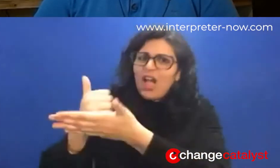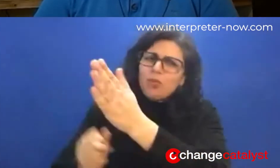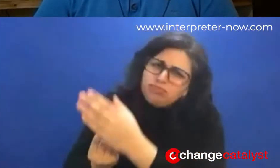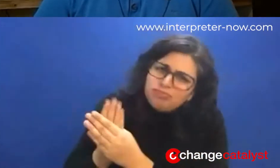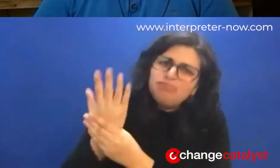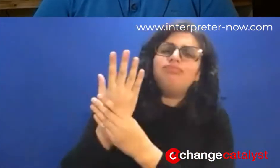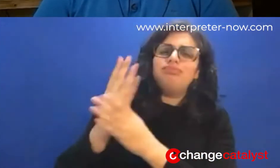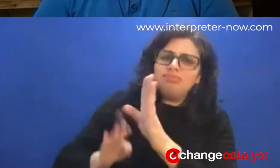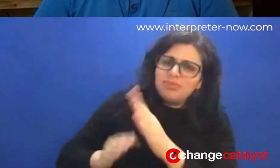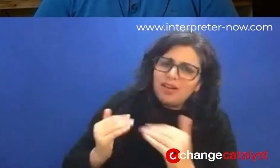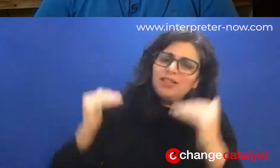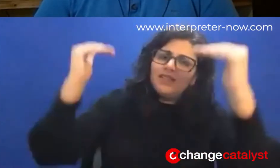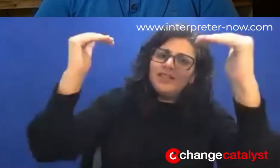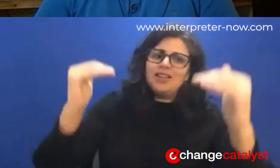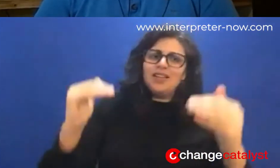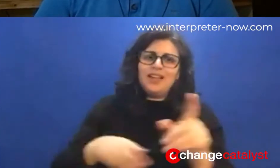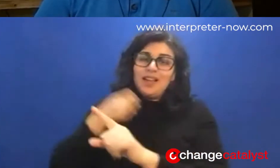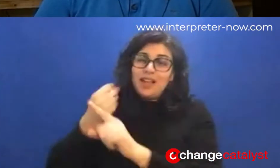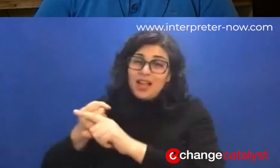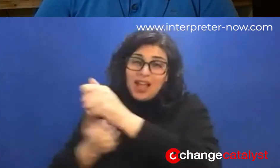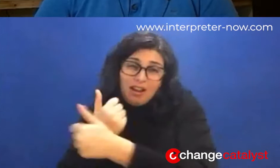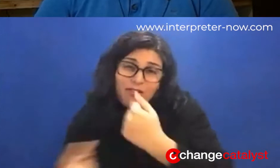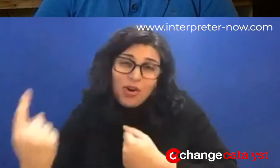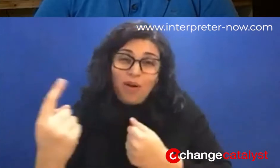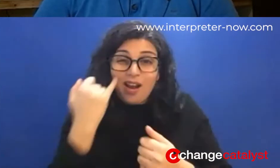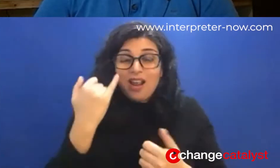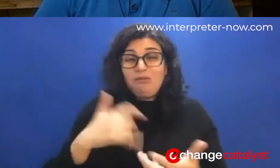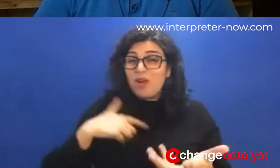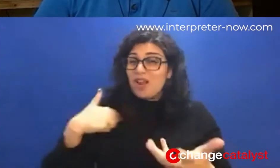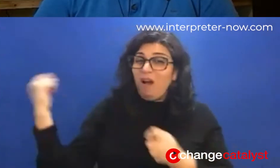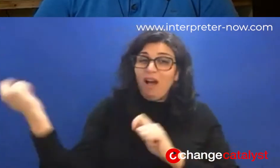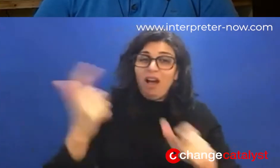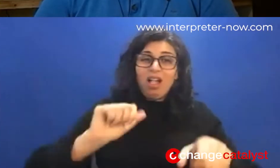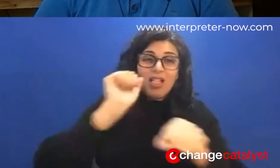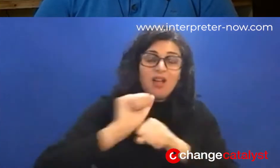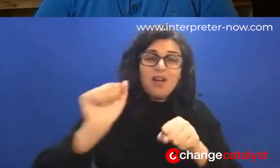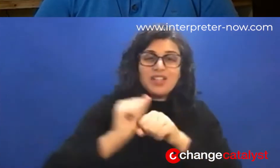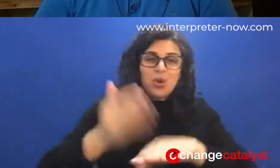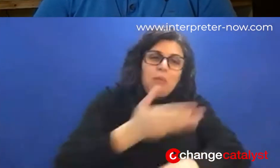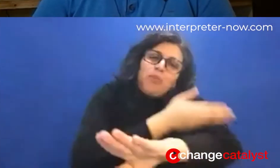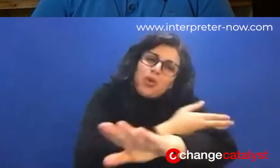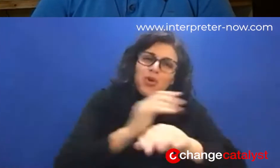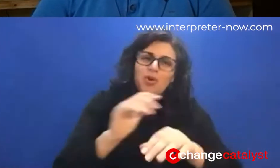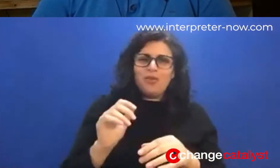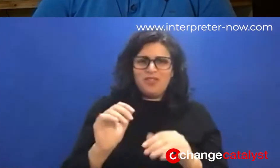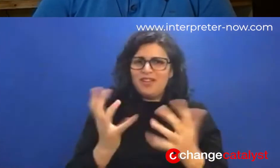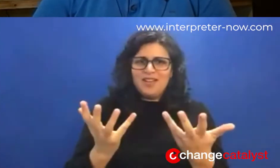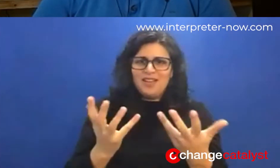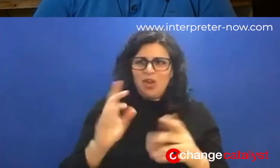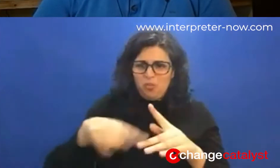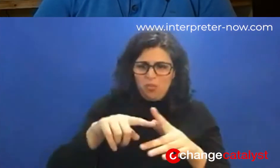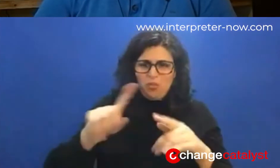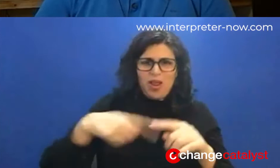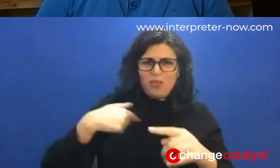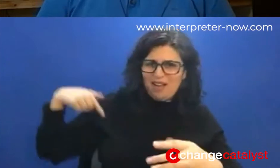impact that we can all make if we all were to work to make our workplaces better than when we arrived. Yeah. What a better place it would